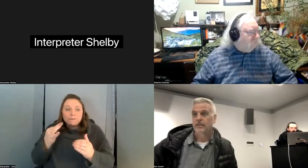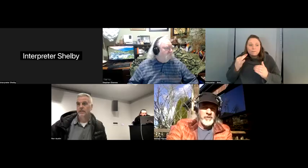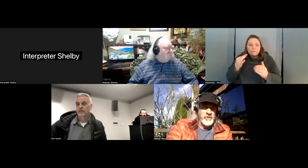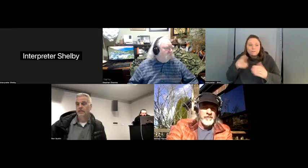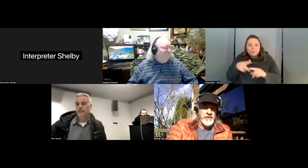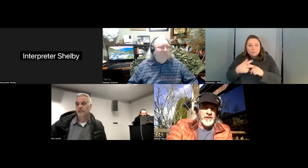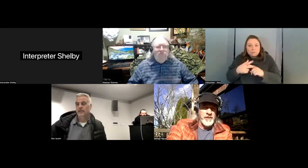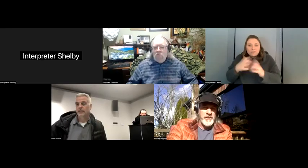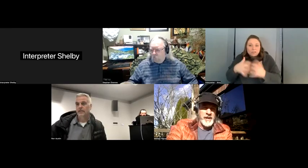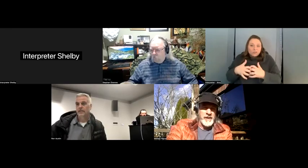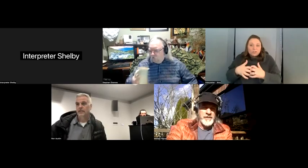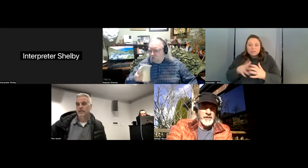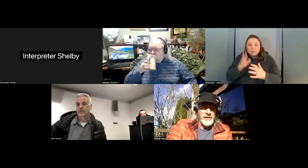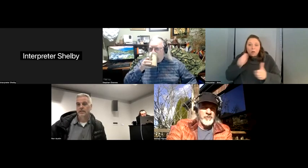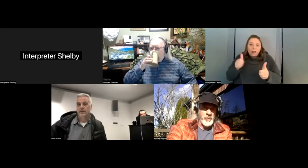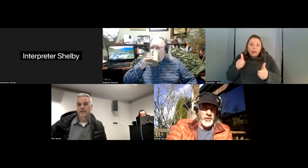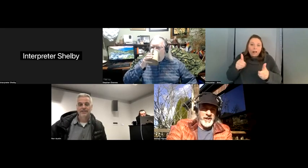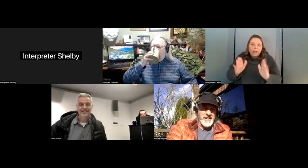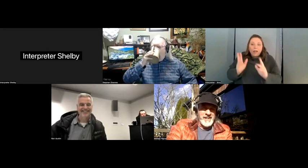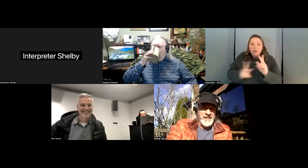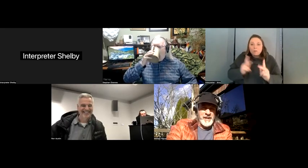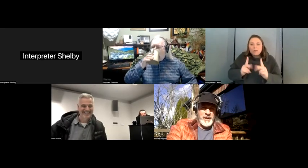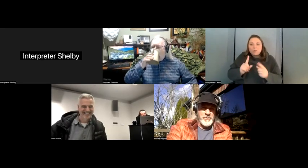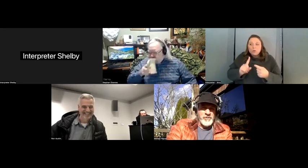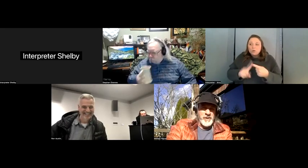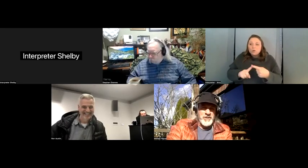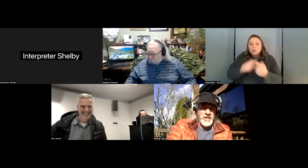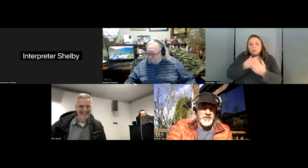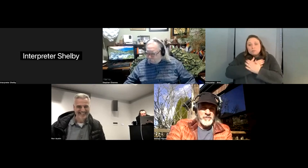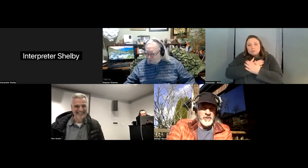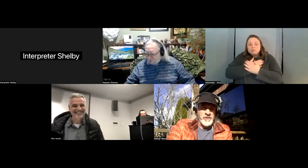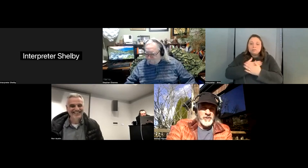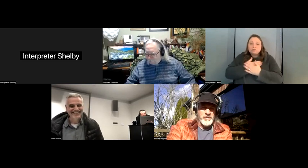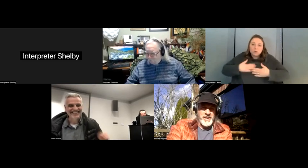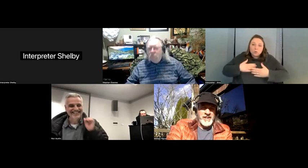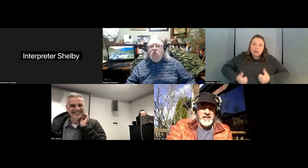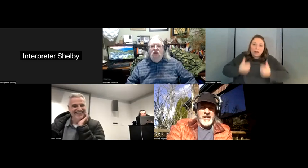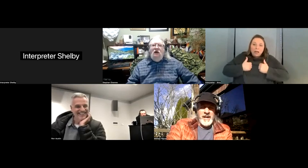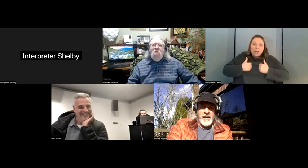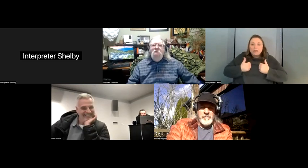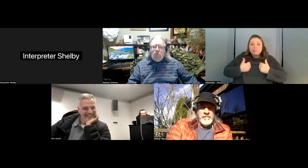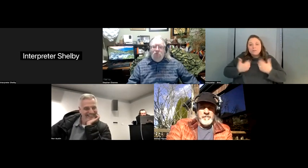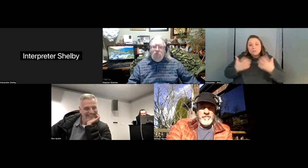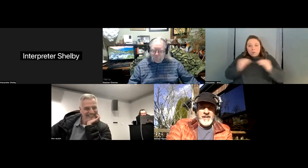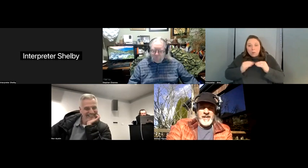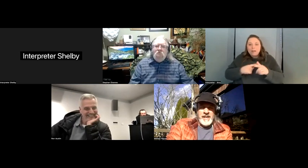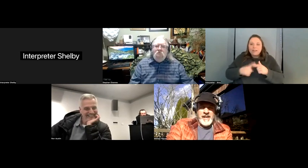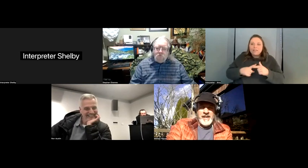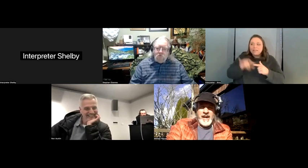have kind of solved the uh uh the elitism worry about pursuing education for its own sake yeah um